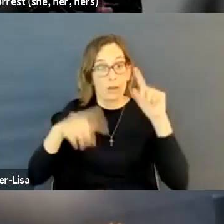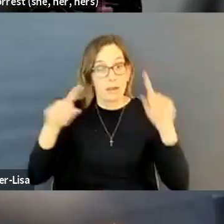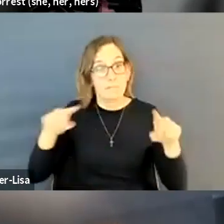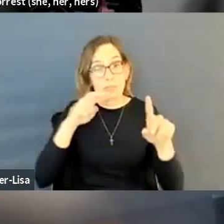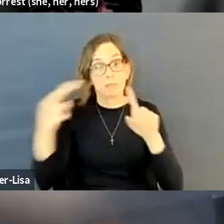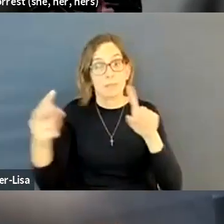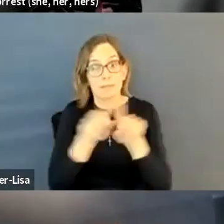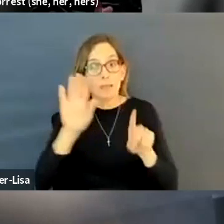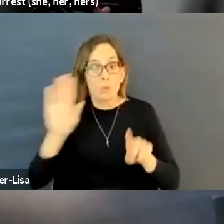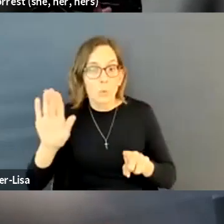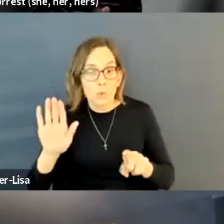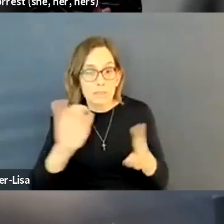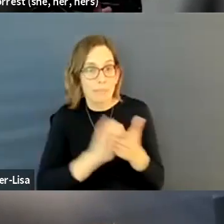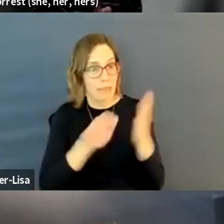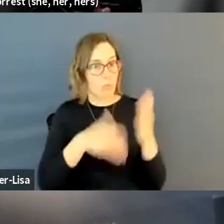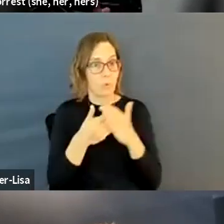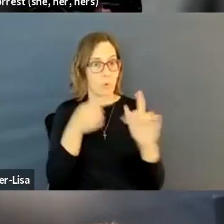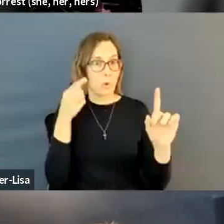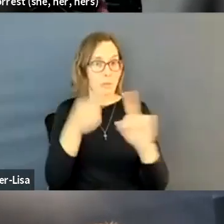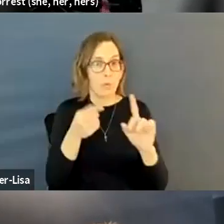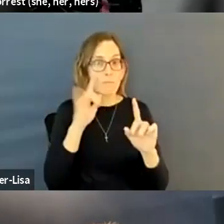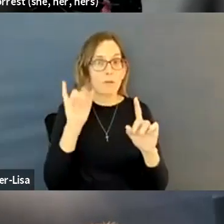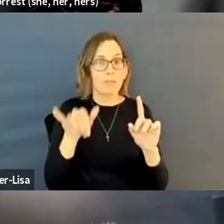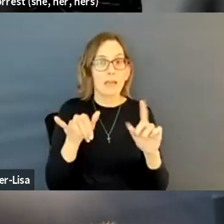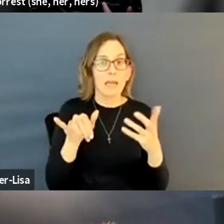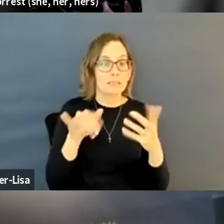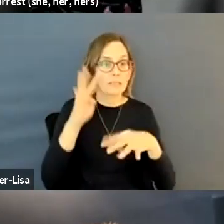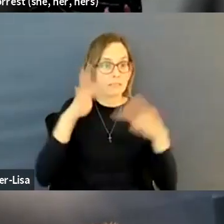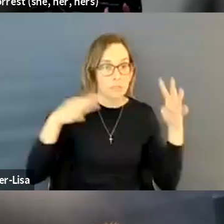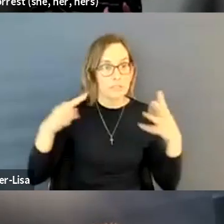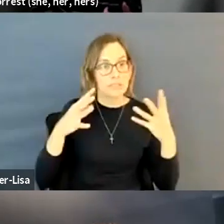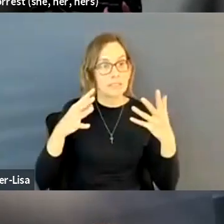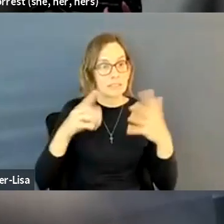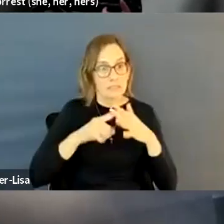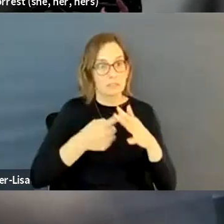yours. And isn't that the whole point of the diversity initiative that you're a part of, Kaushal?